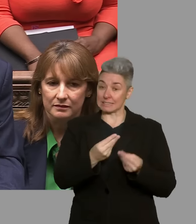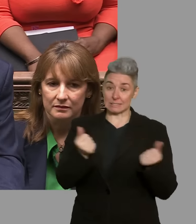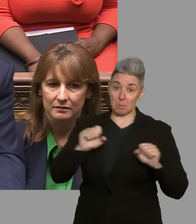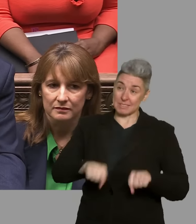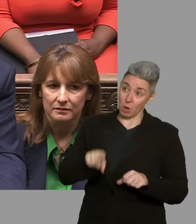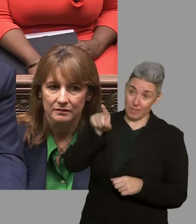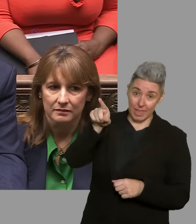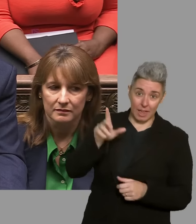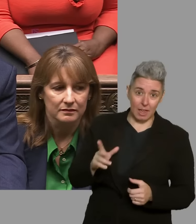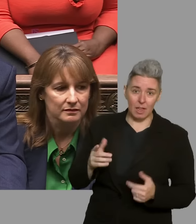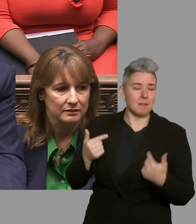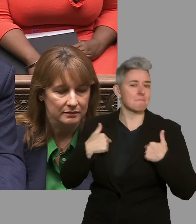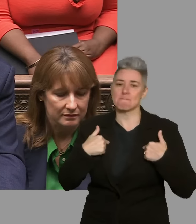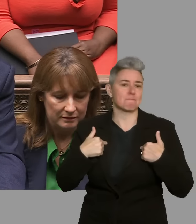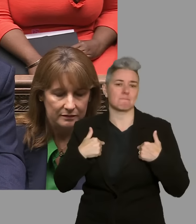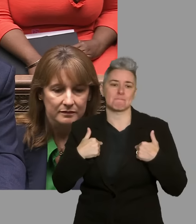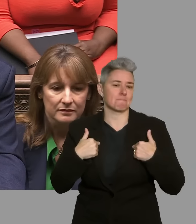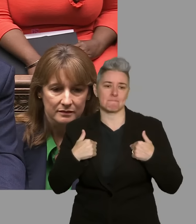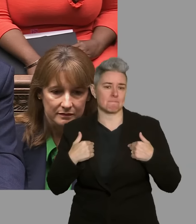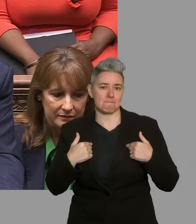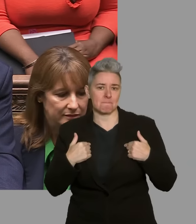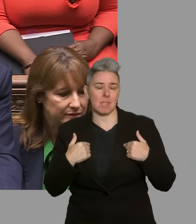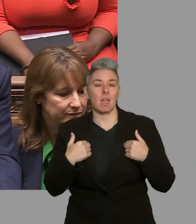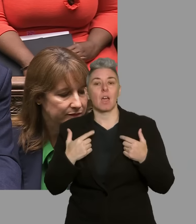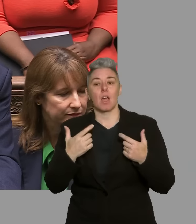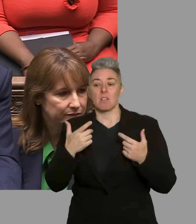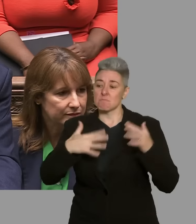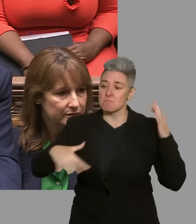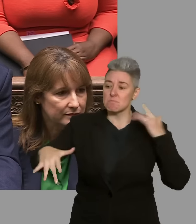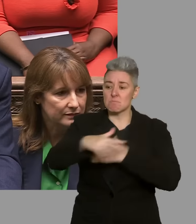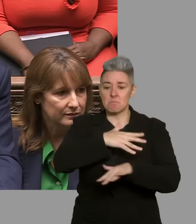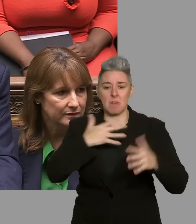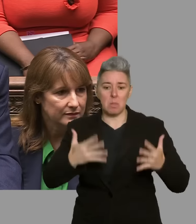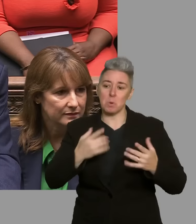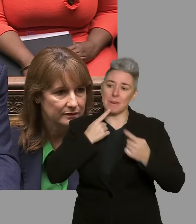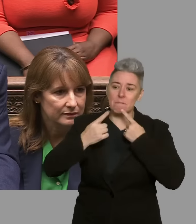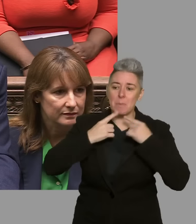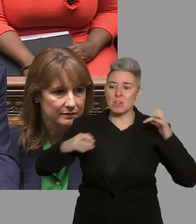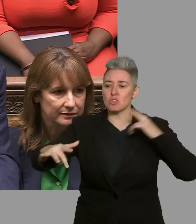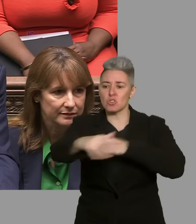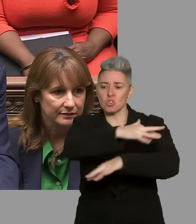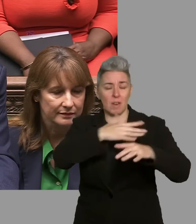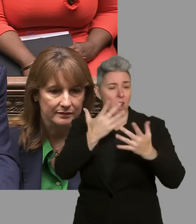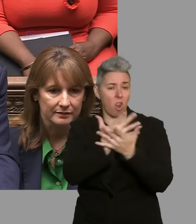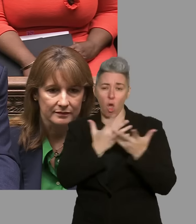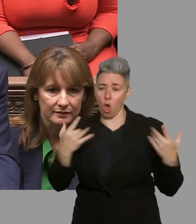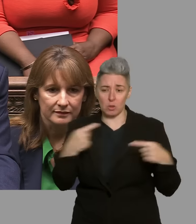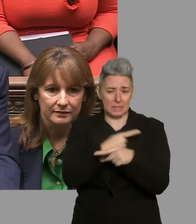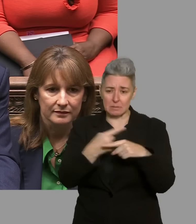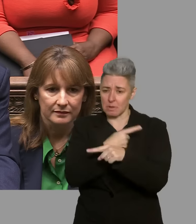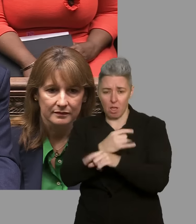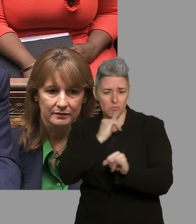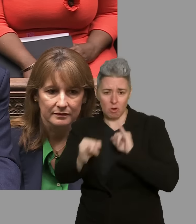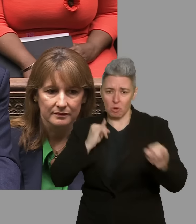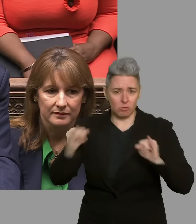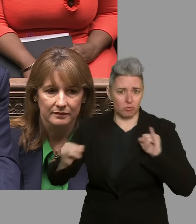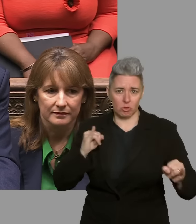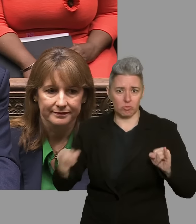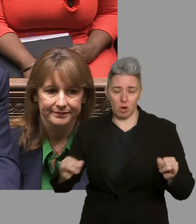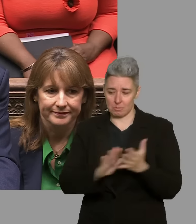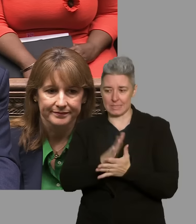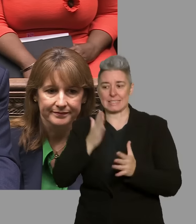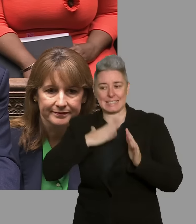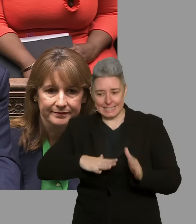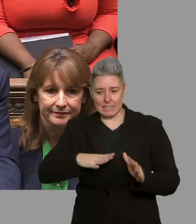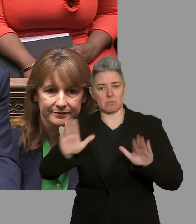of disinformation, the argument for impartial British news service is stronger than ever. And where mistakes